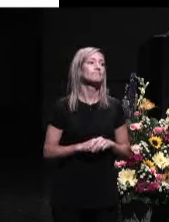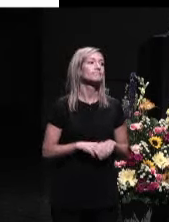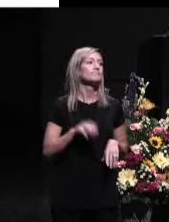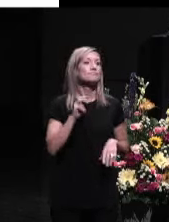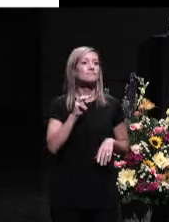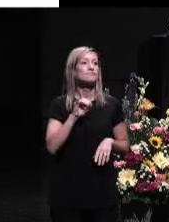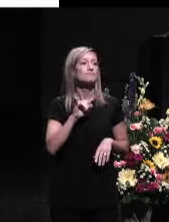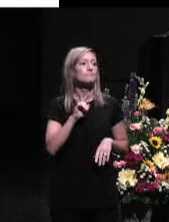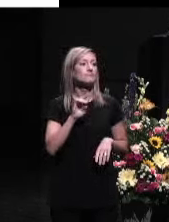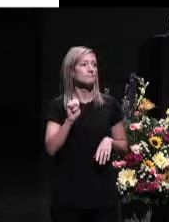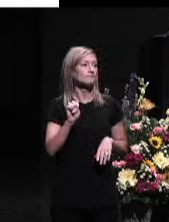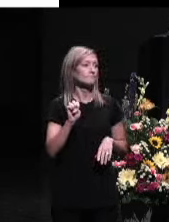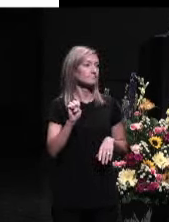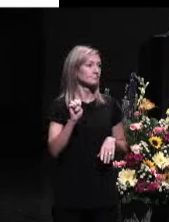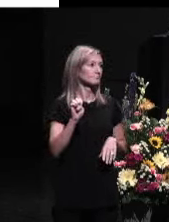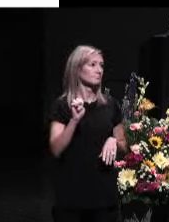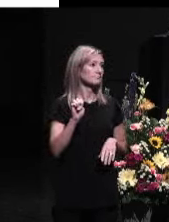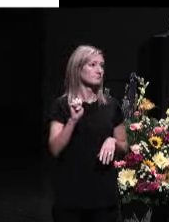Lane.